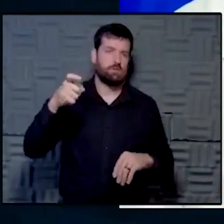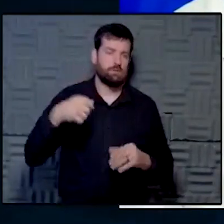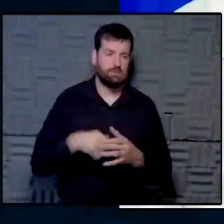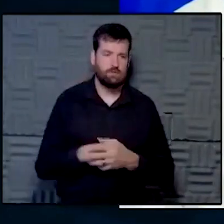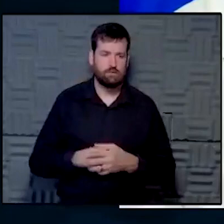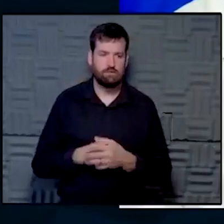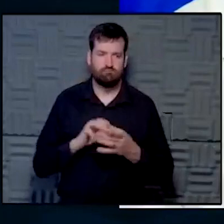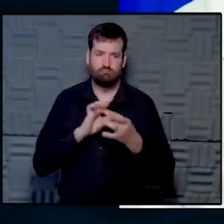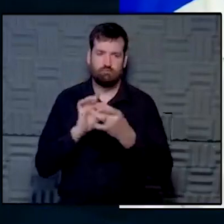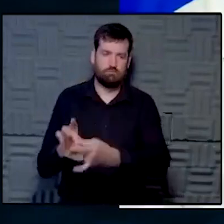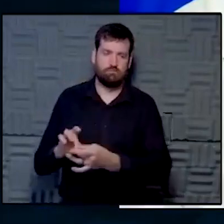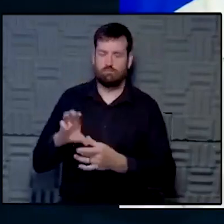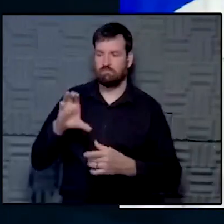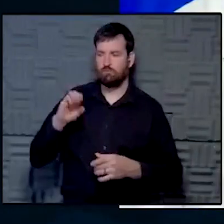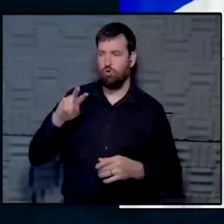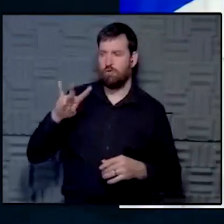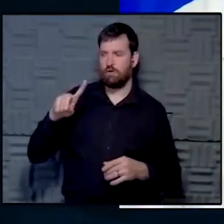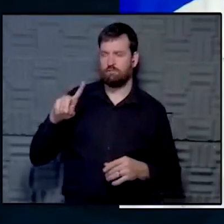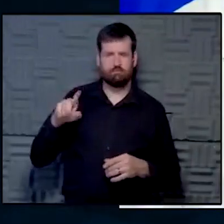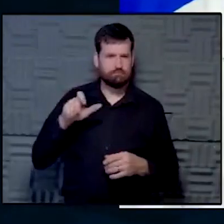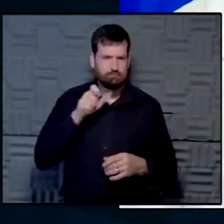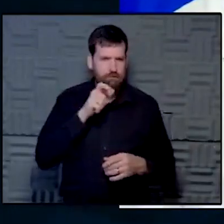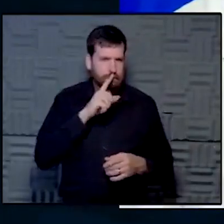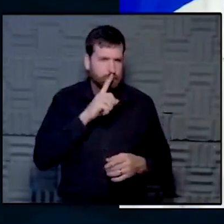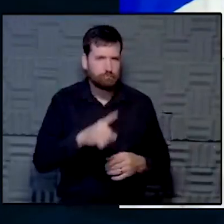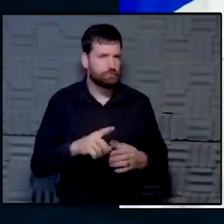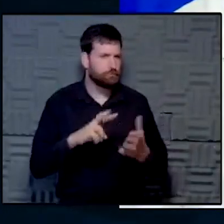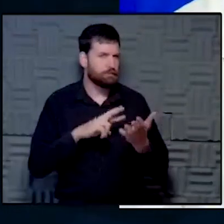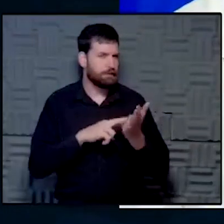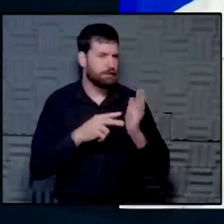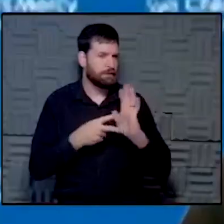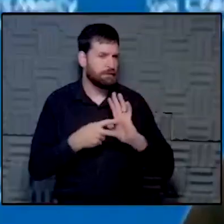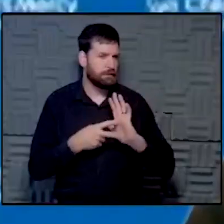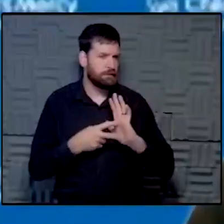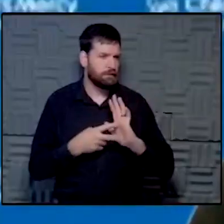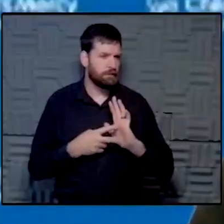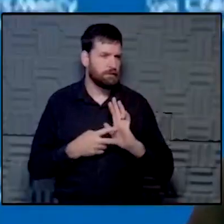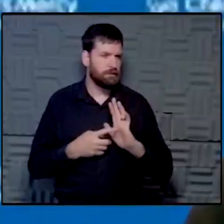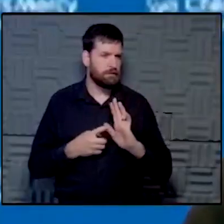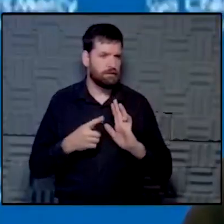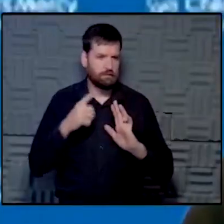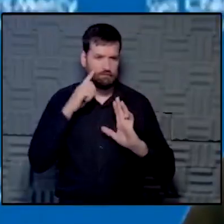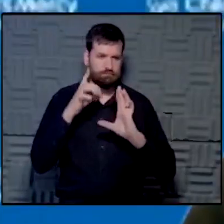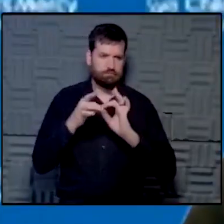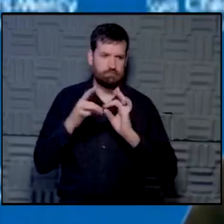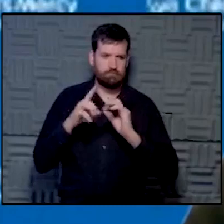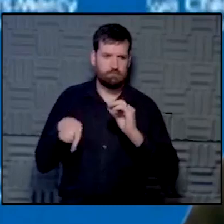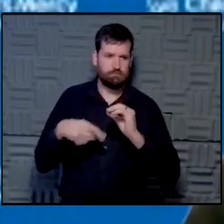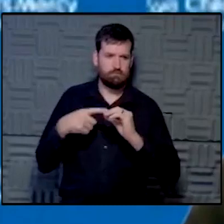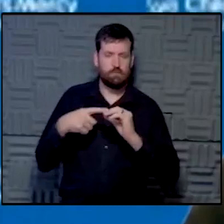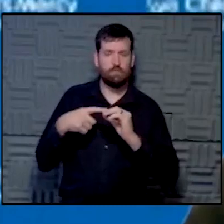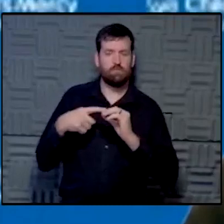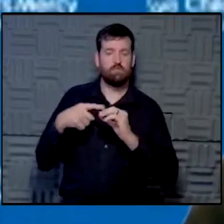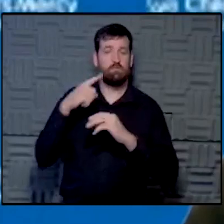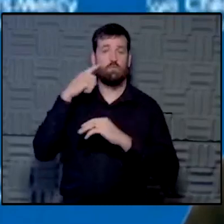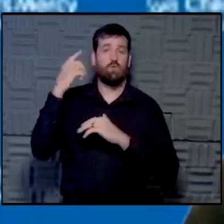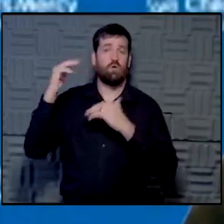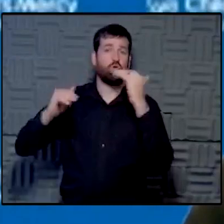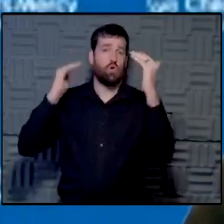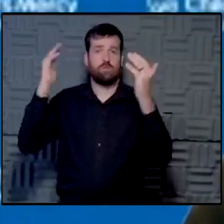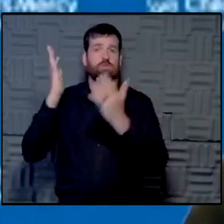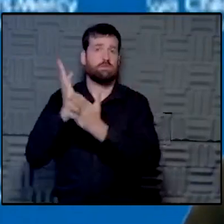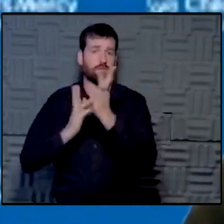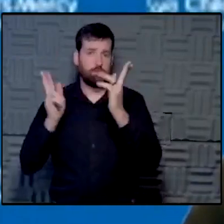COVID? So I'm not sure what they mean by that. So I think they're referring to the fact that in adults, some people get the